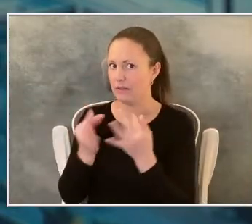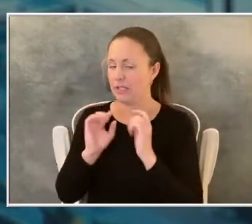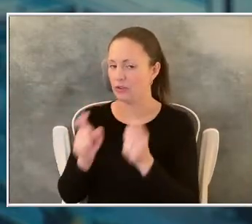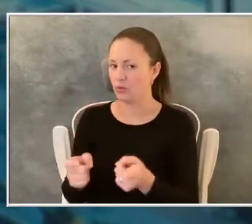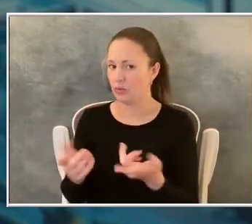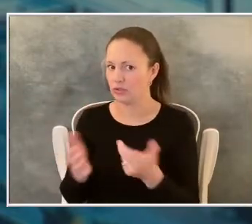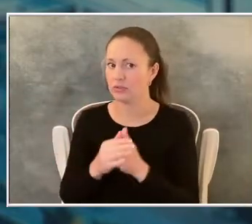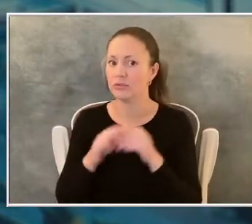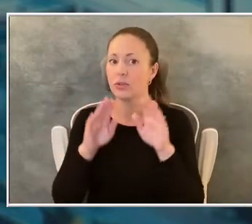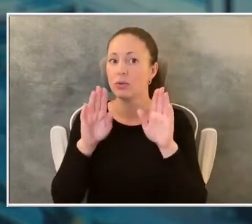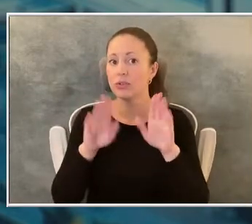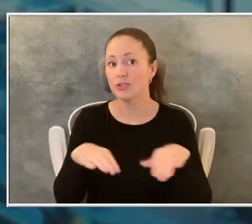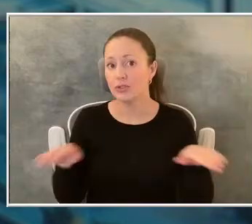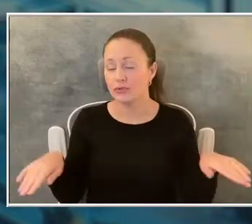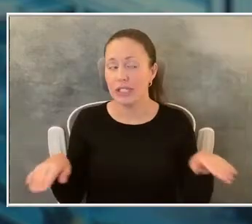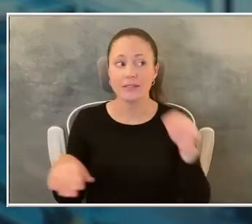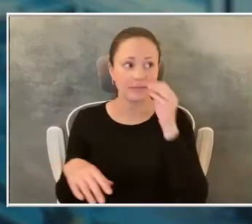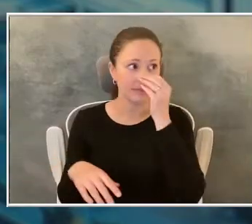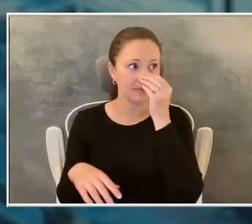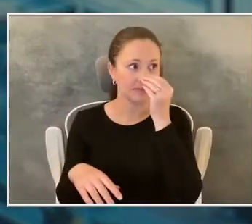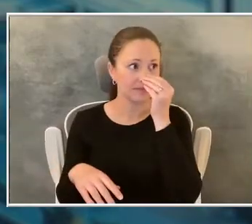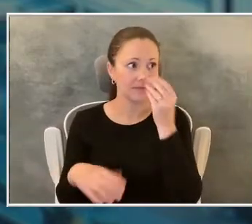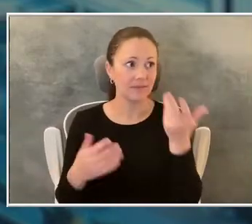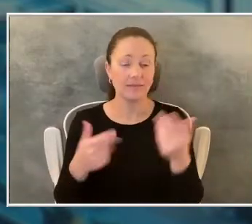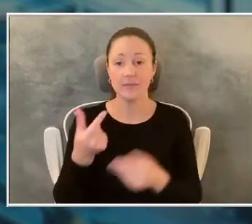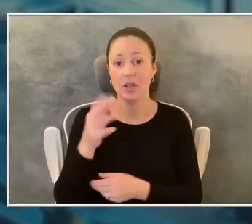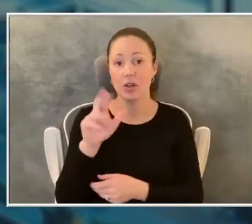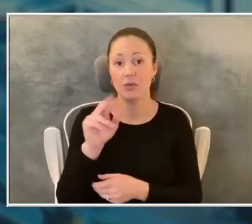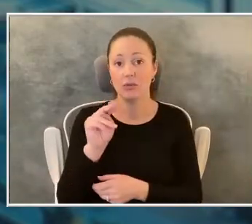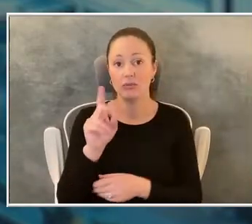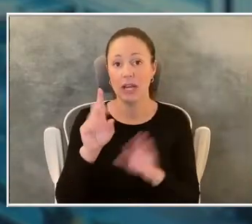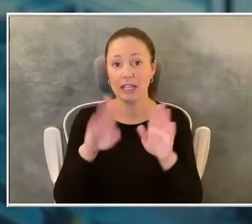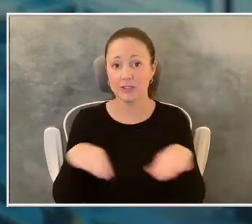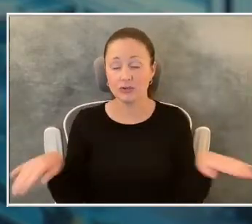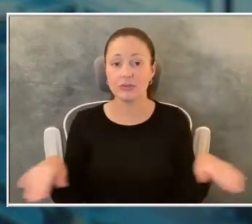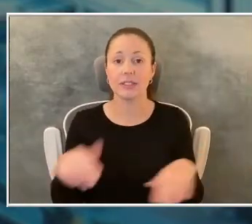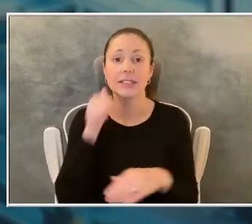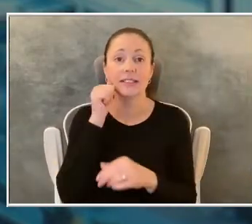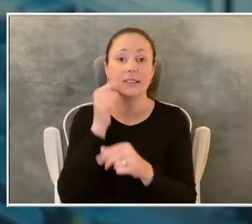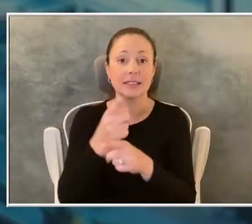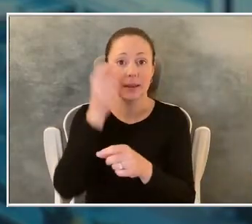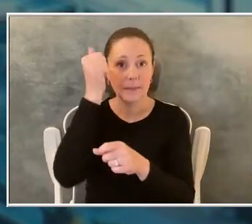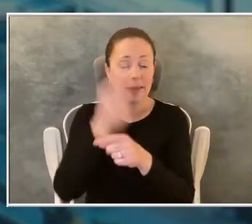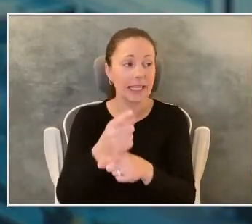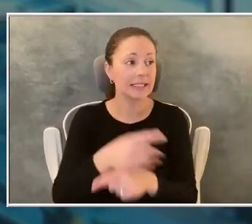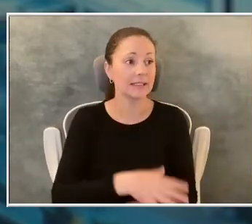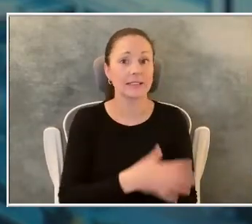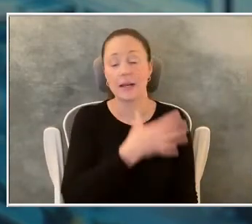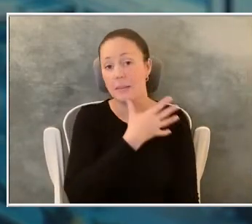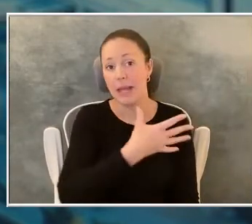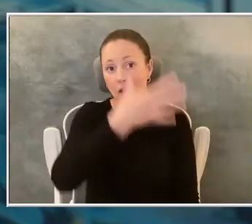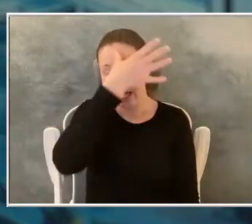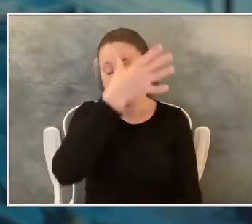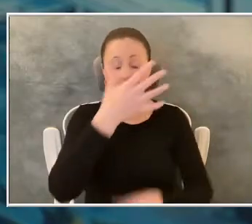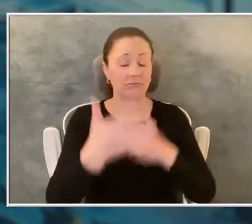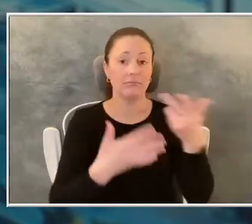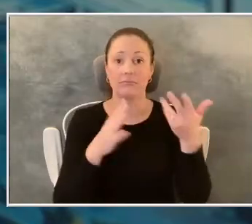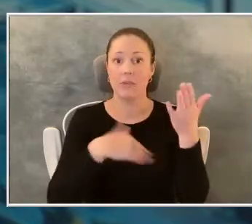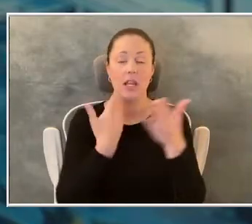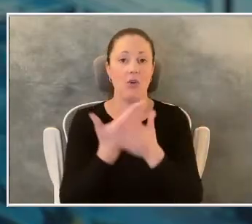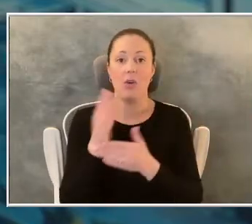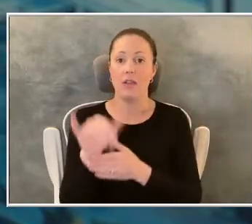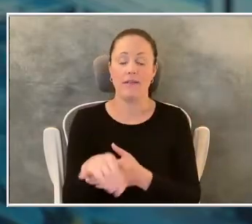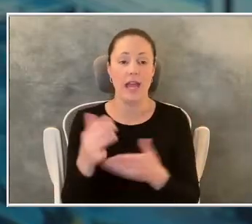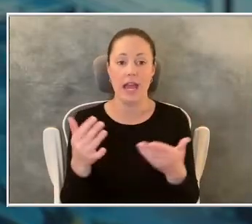children, they could be grandchildren, they could be siblings, they could be parents, and so